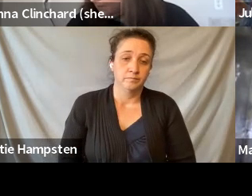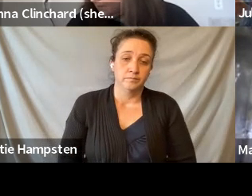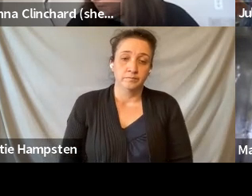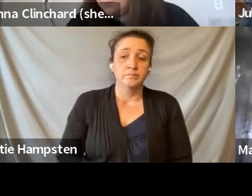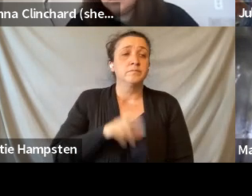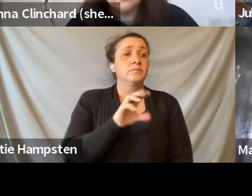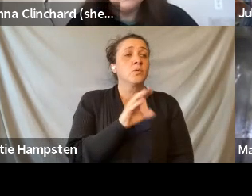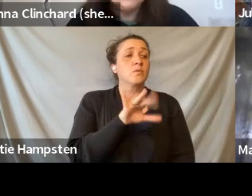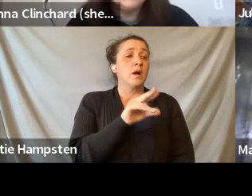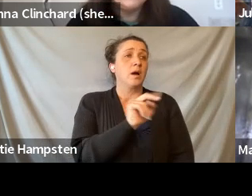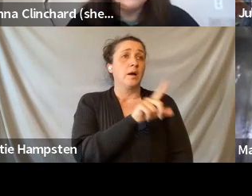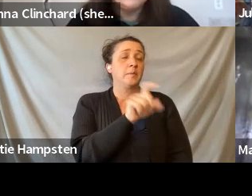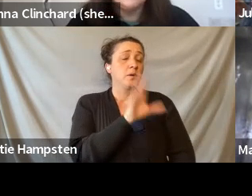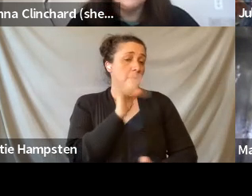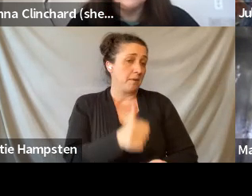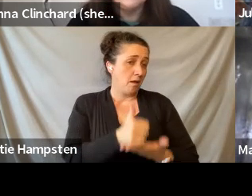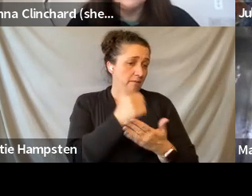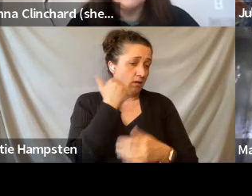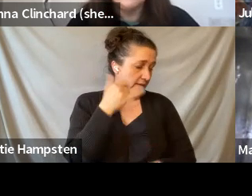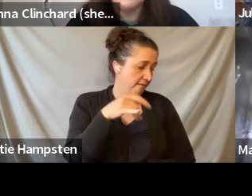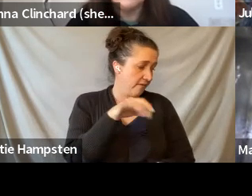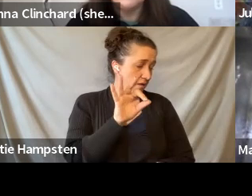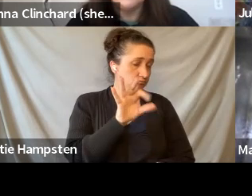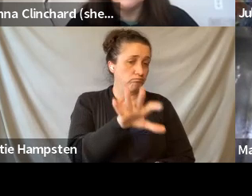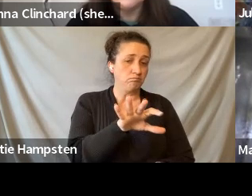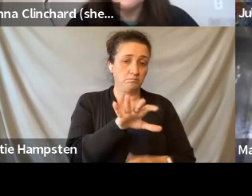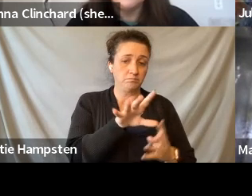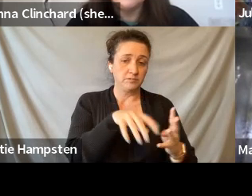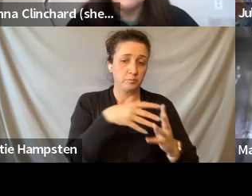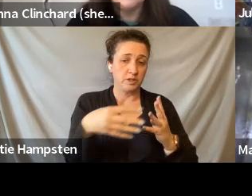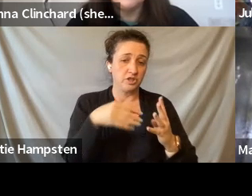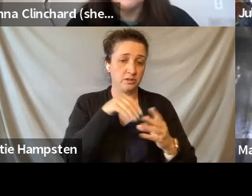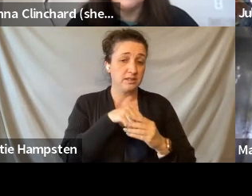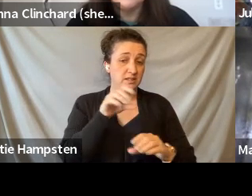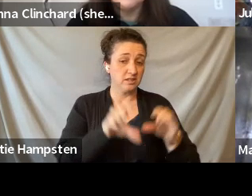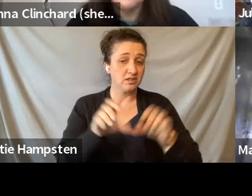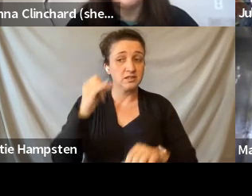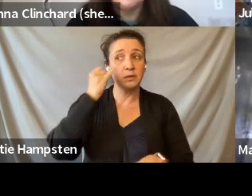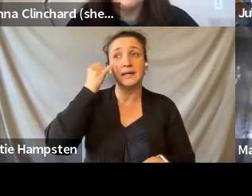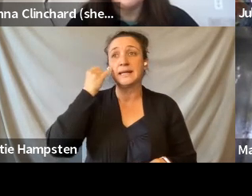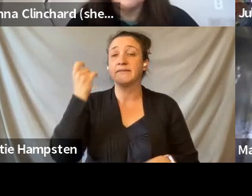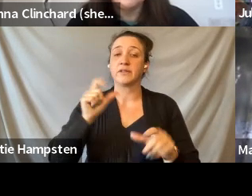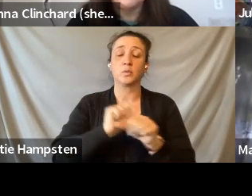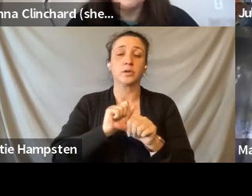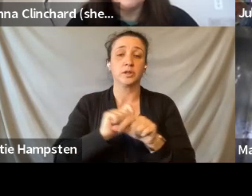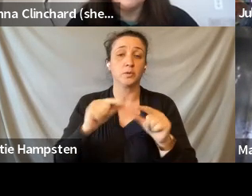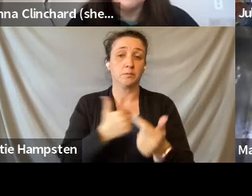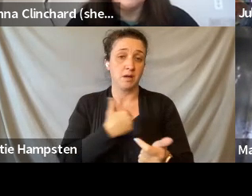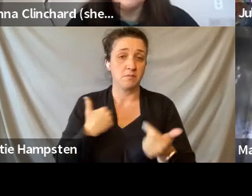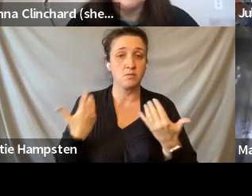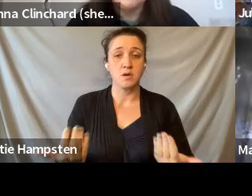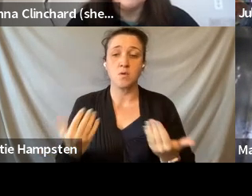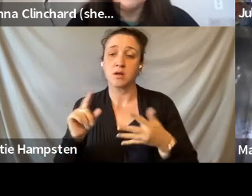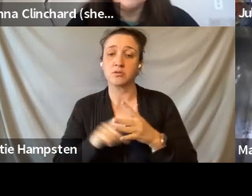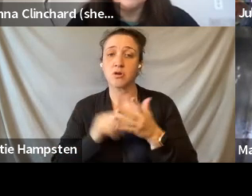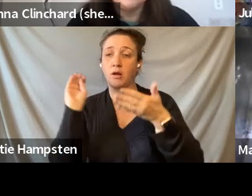Robin, would it be helpful if I drop the spreadsheet in the chat so that if the working group members want to start populating